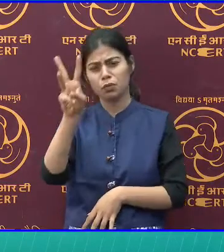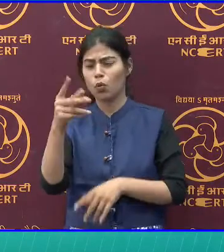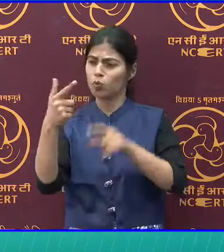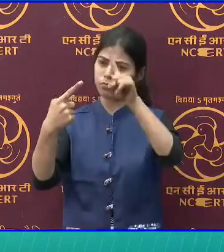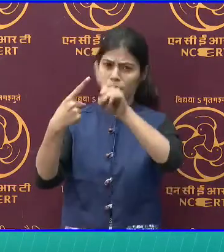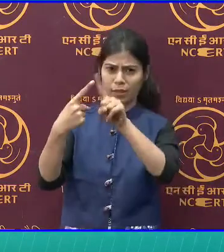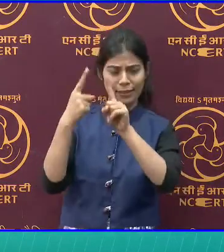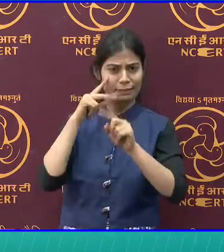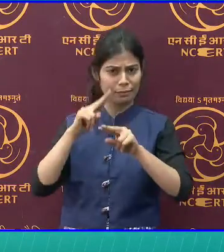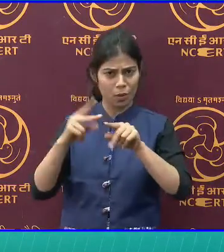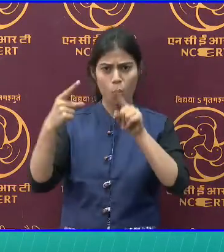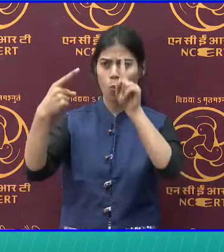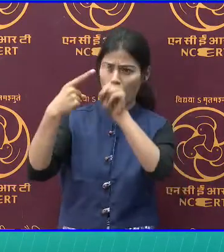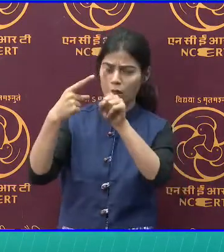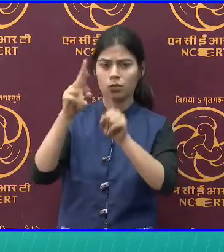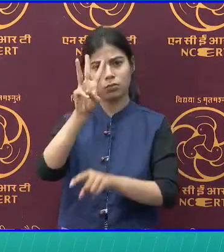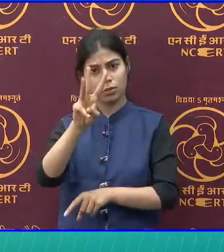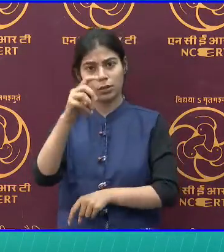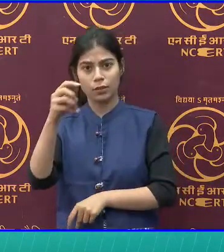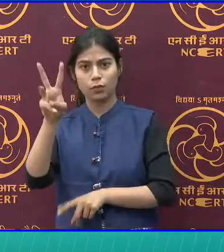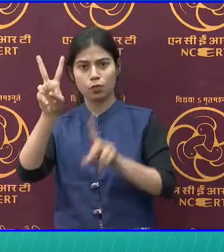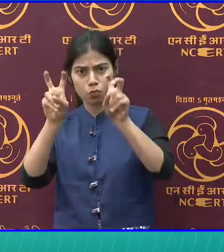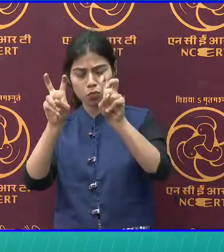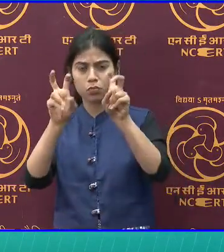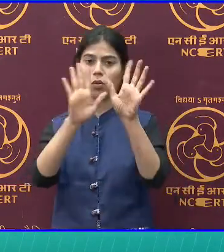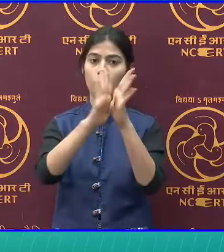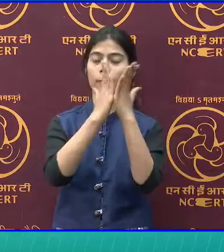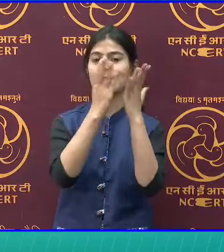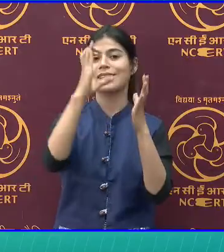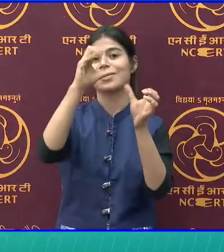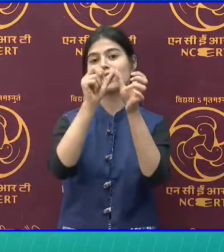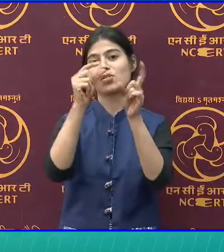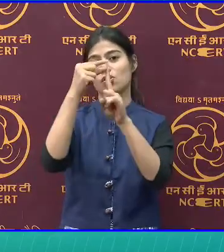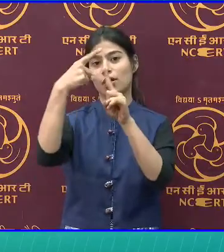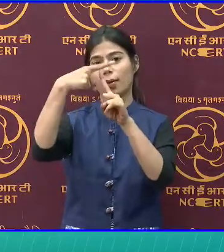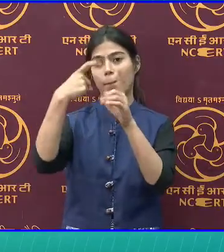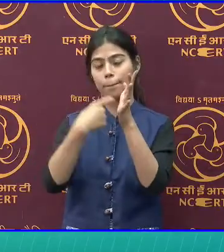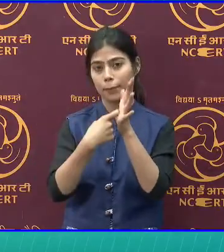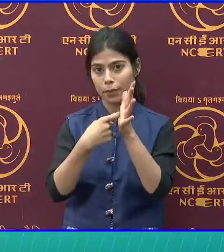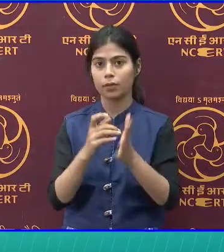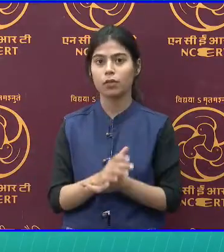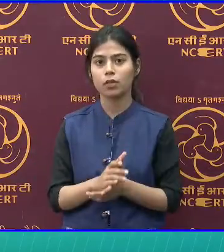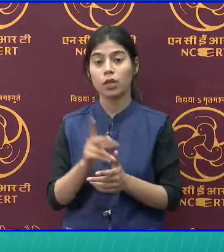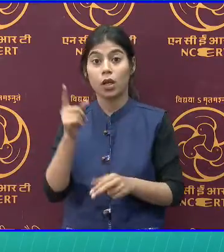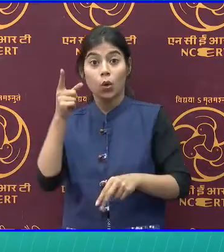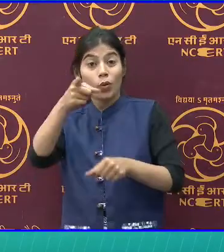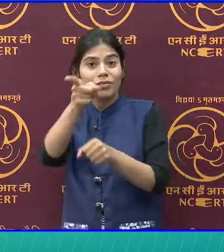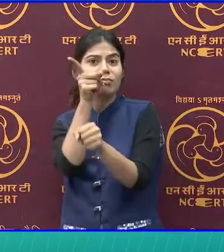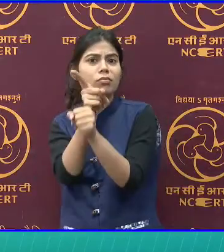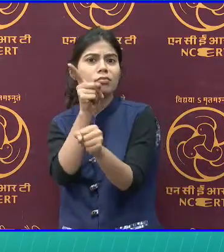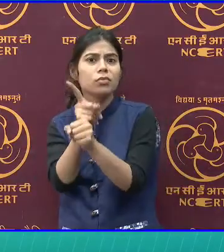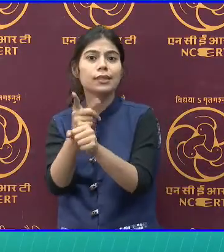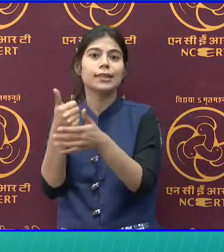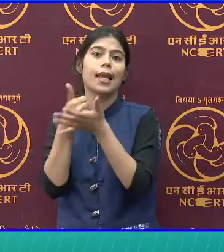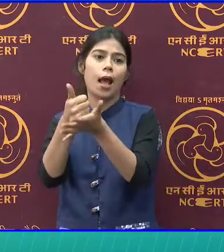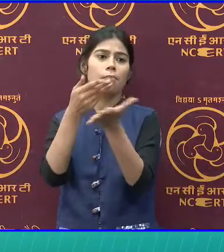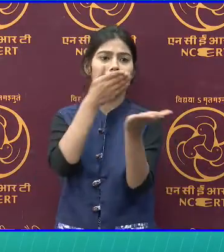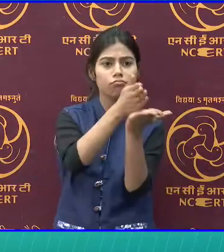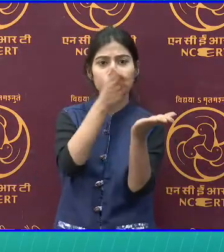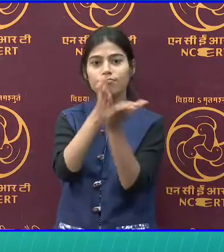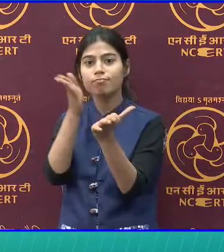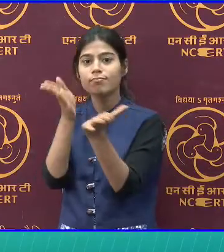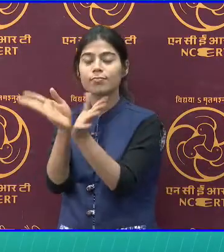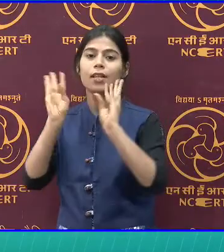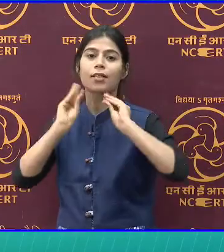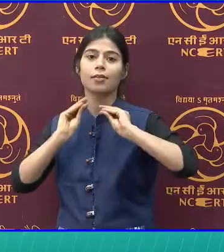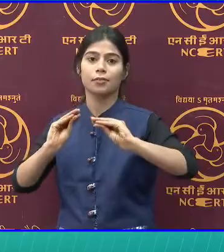and sometimes we are also not binding the teachers that this is the way you have to organize your teaching activity.